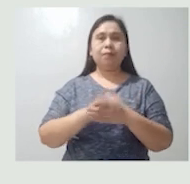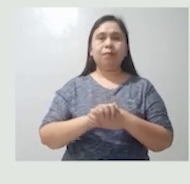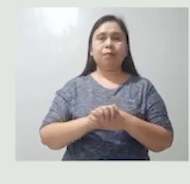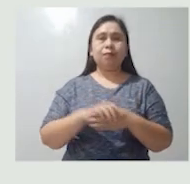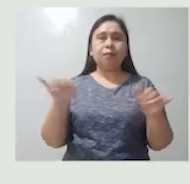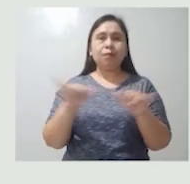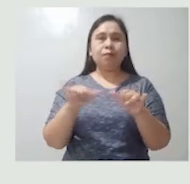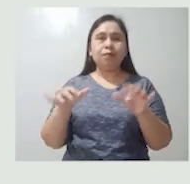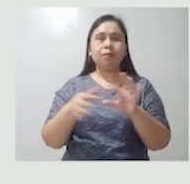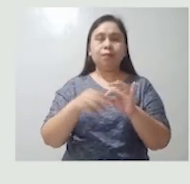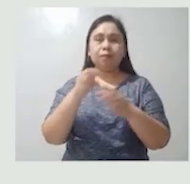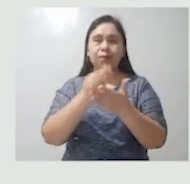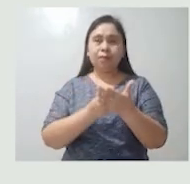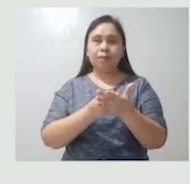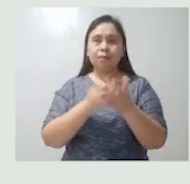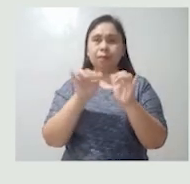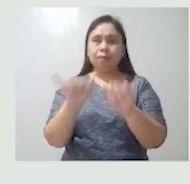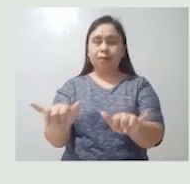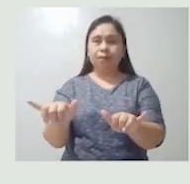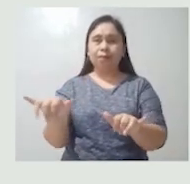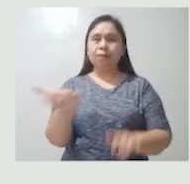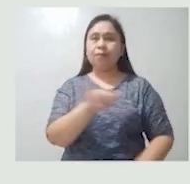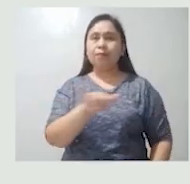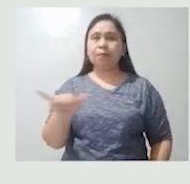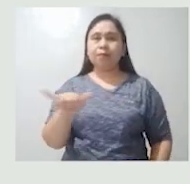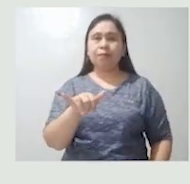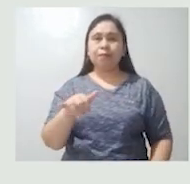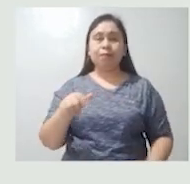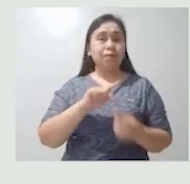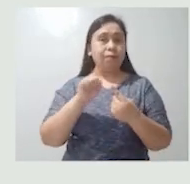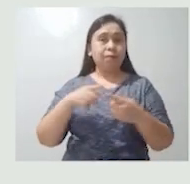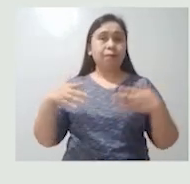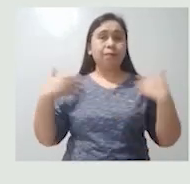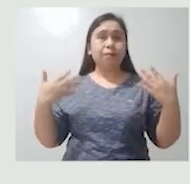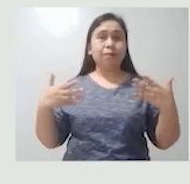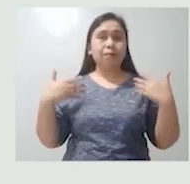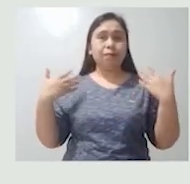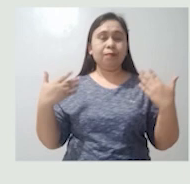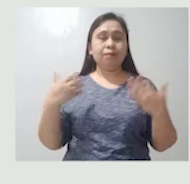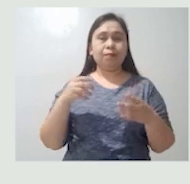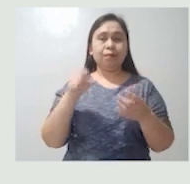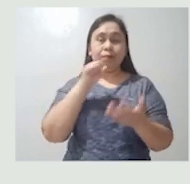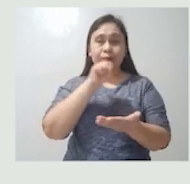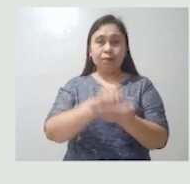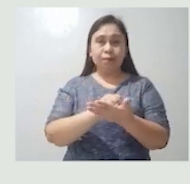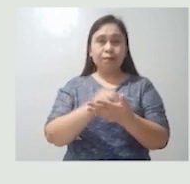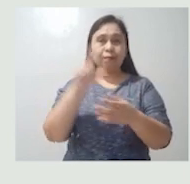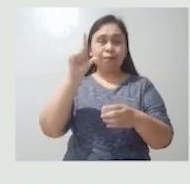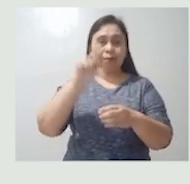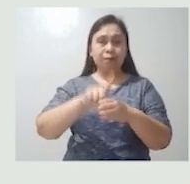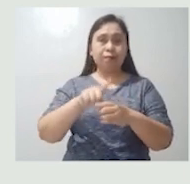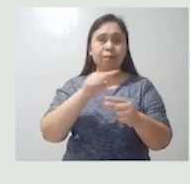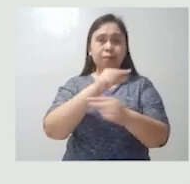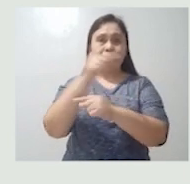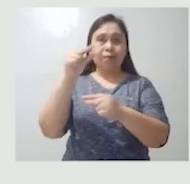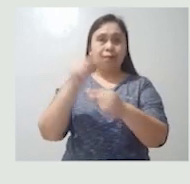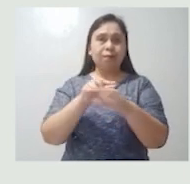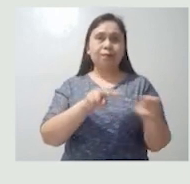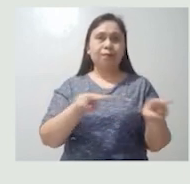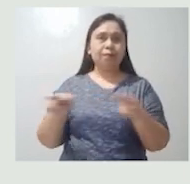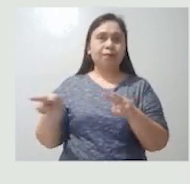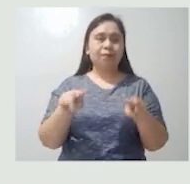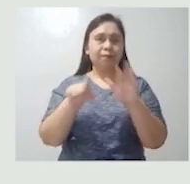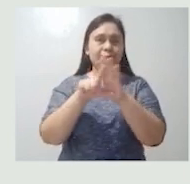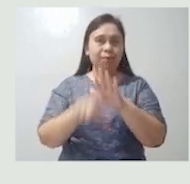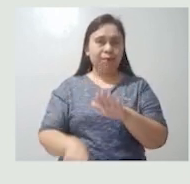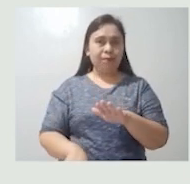the sizes of molecules remain the same. When cooled, particles in solids, liquids, and gases vibrate less and